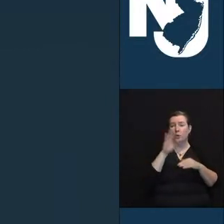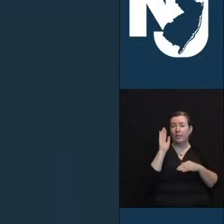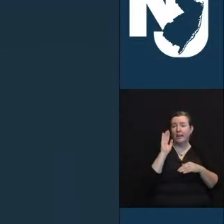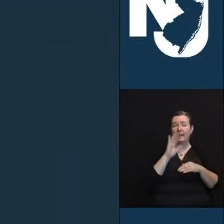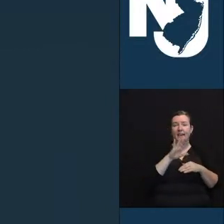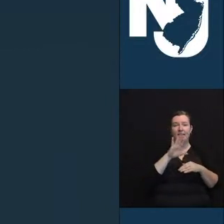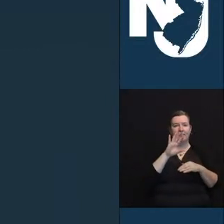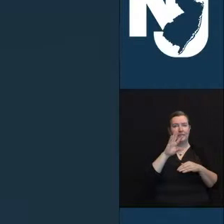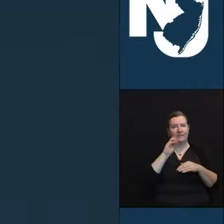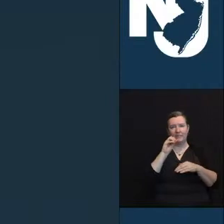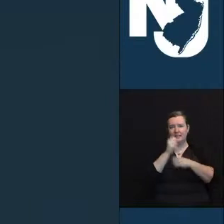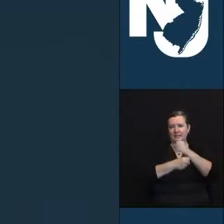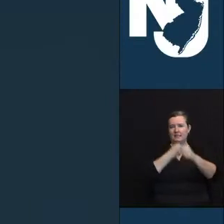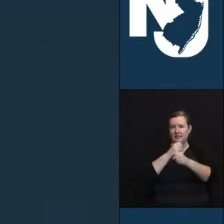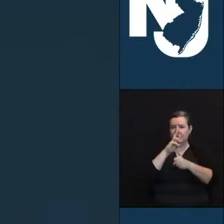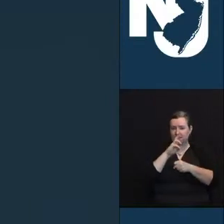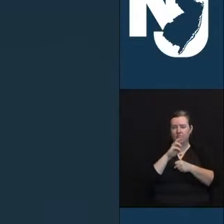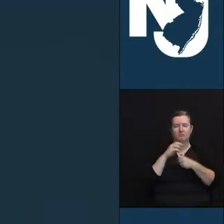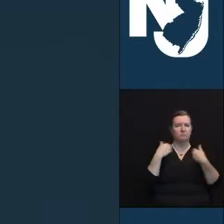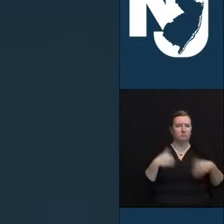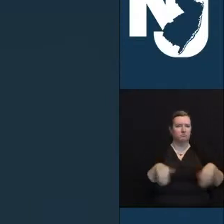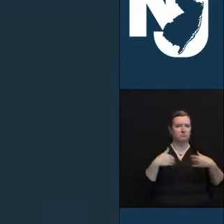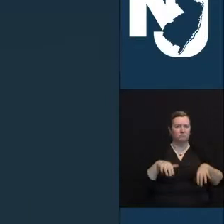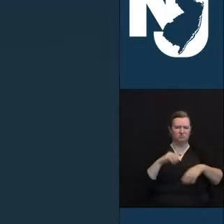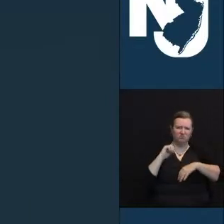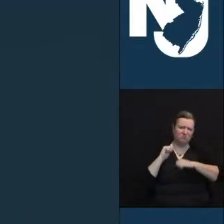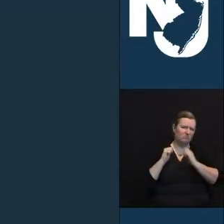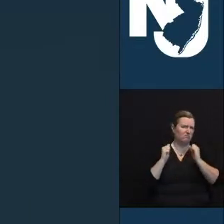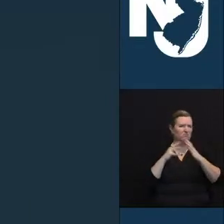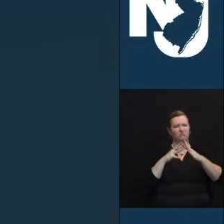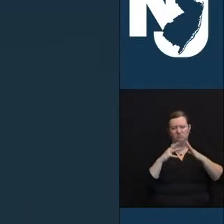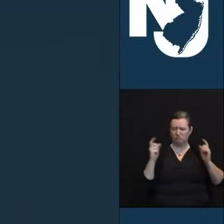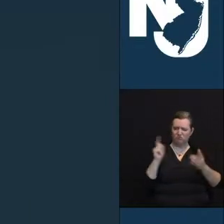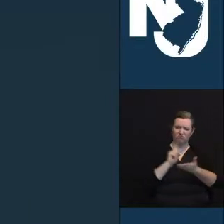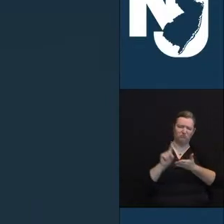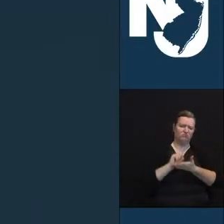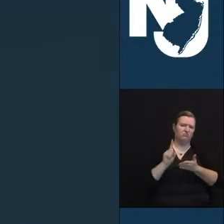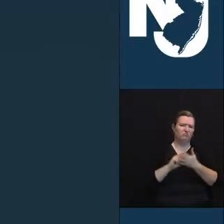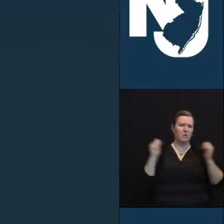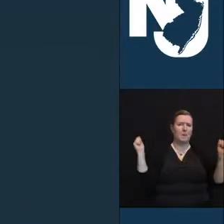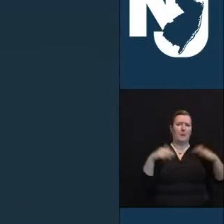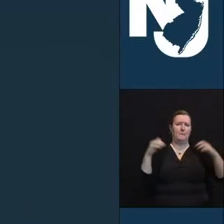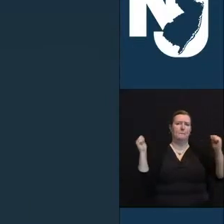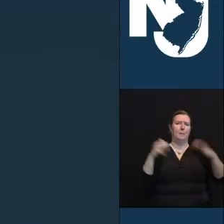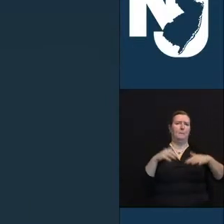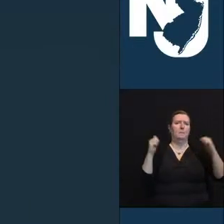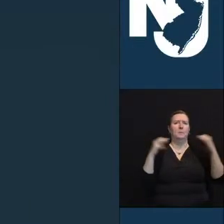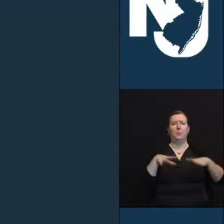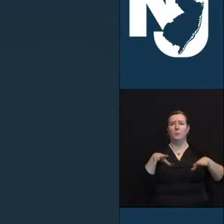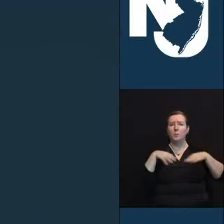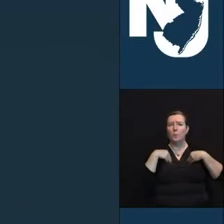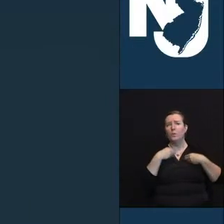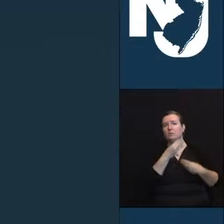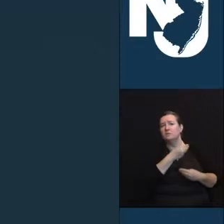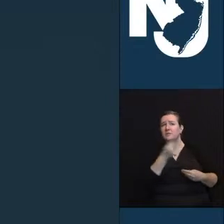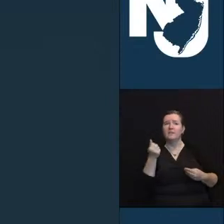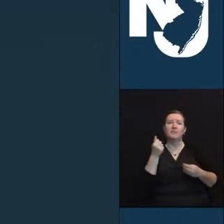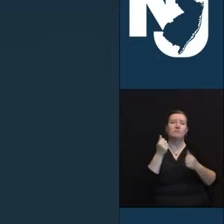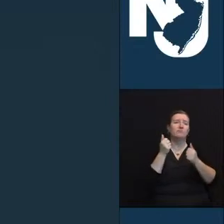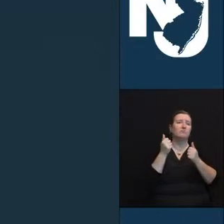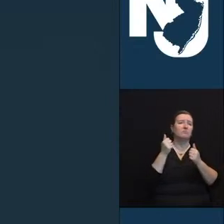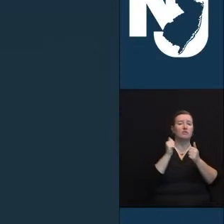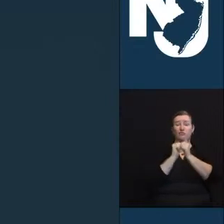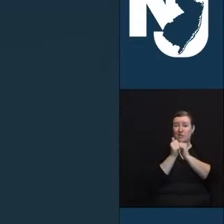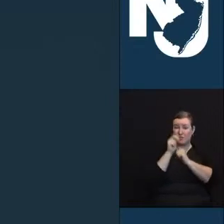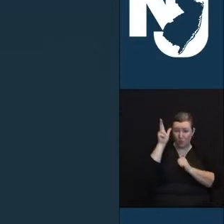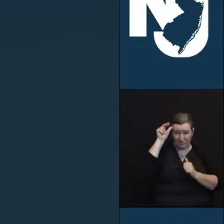That sounds like a pretty well-established institutional gathering. Jack also owned several racehorses over his lifetime, and he loved a day at the